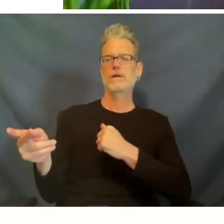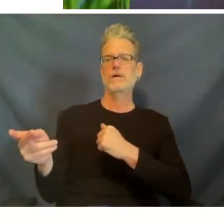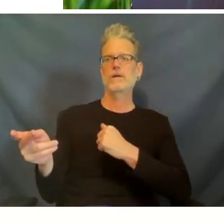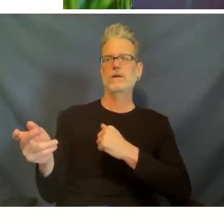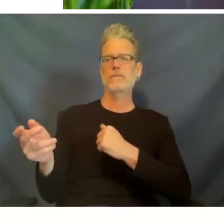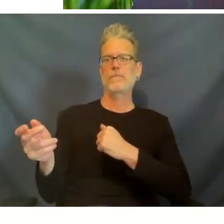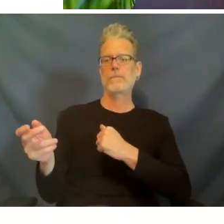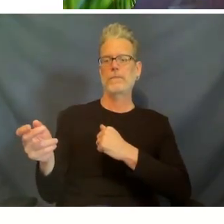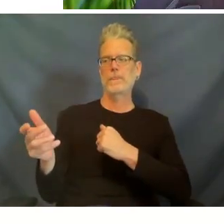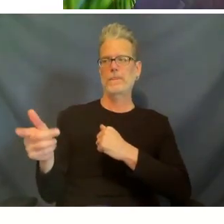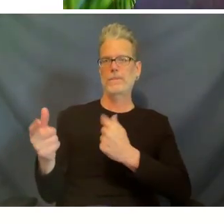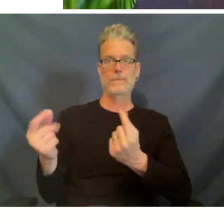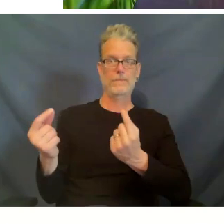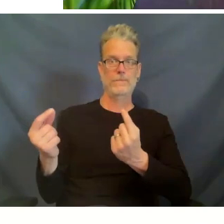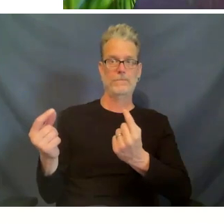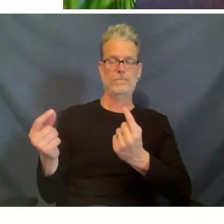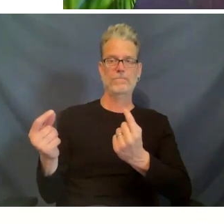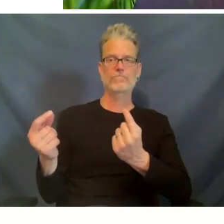currently, what they do is they